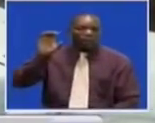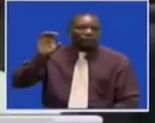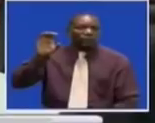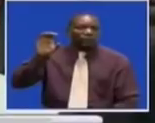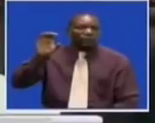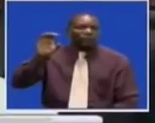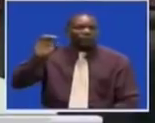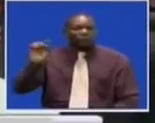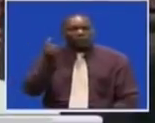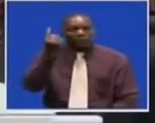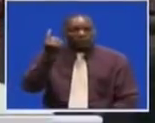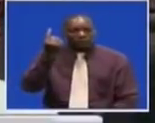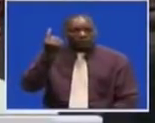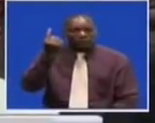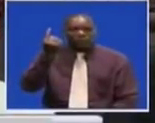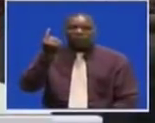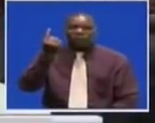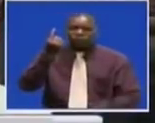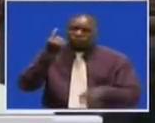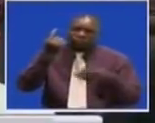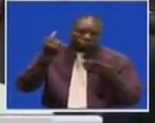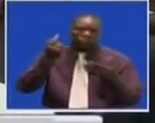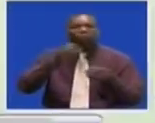are the number one producer of pineapples,